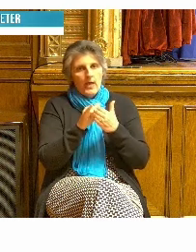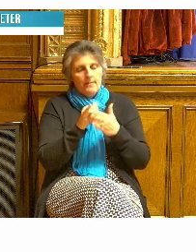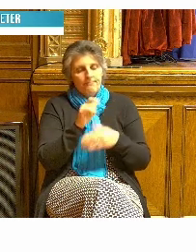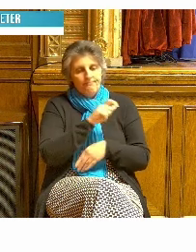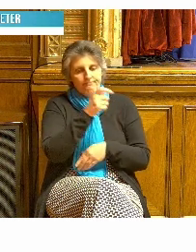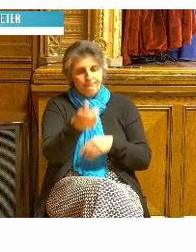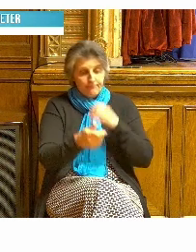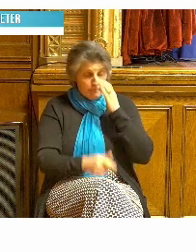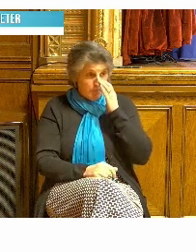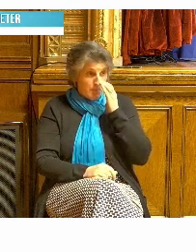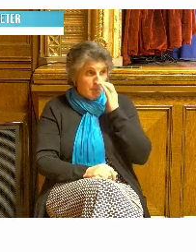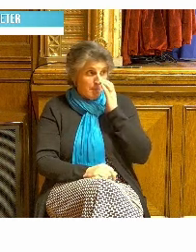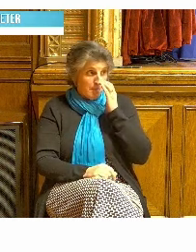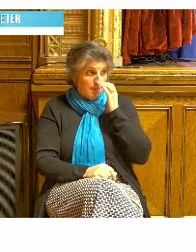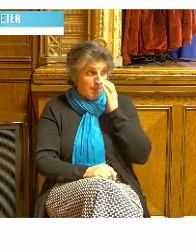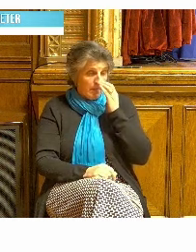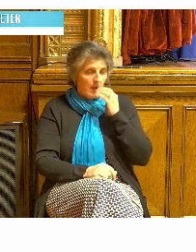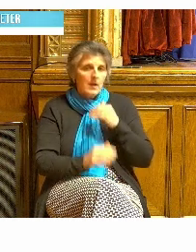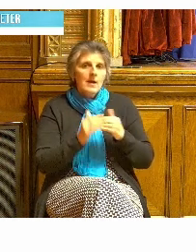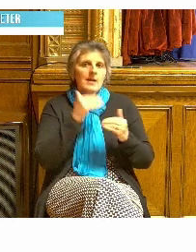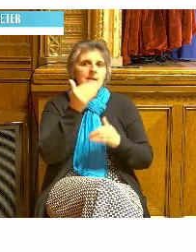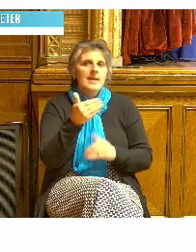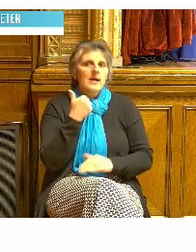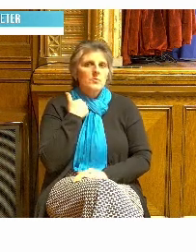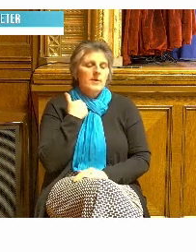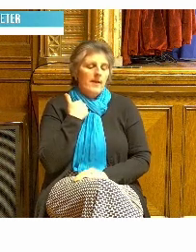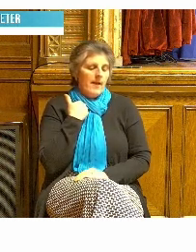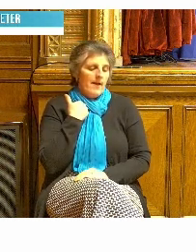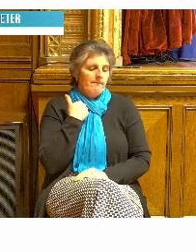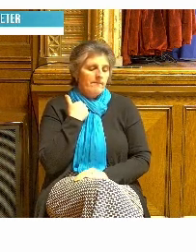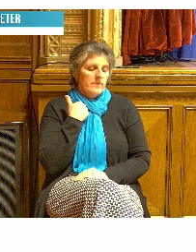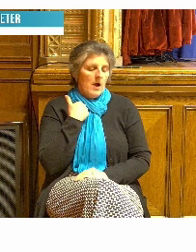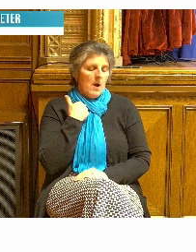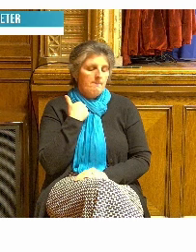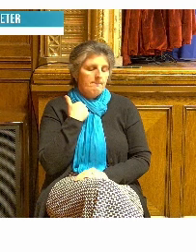to him. Next we have,